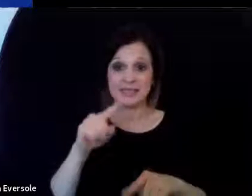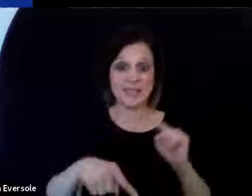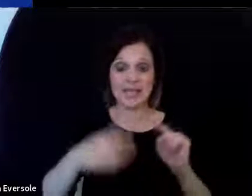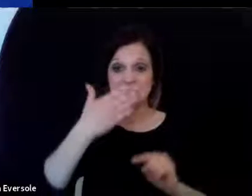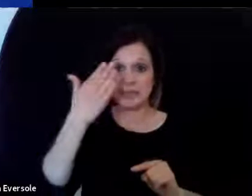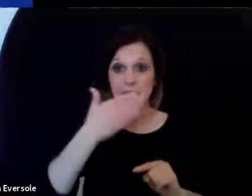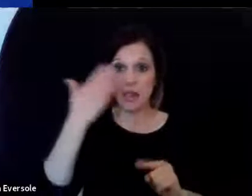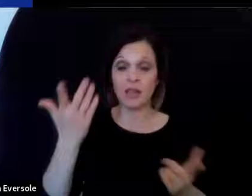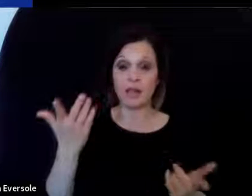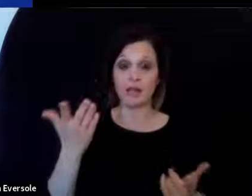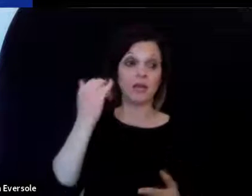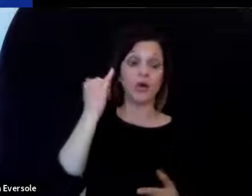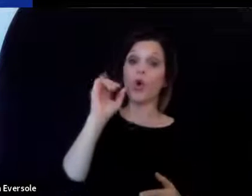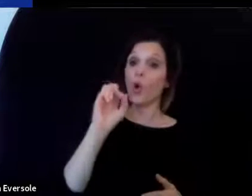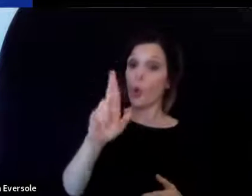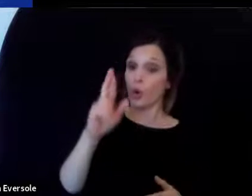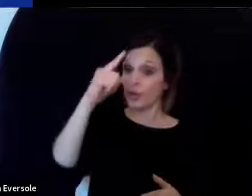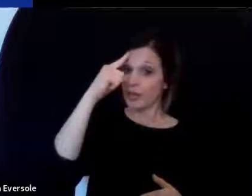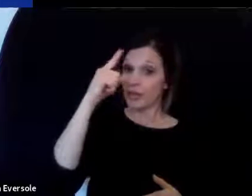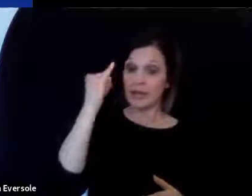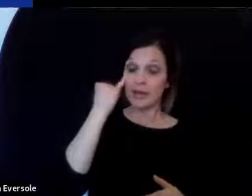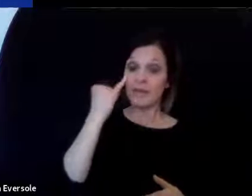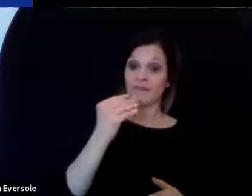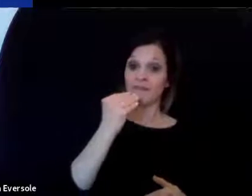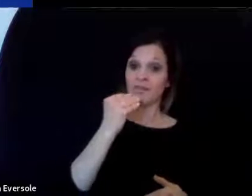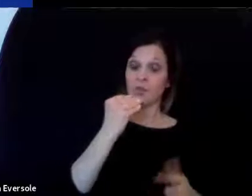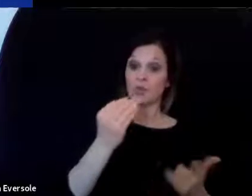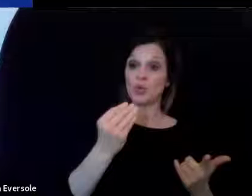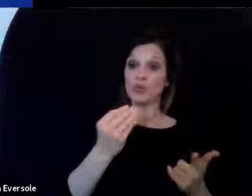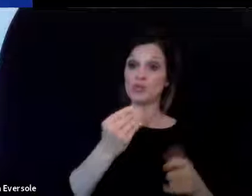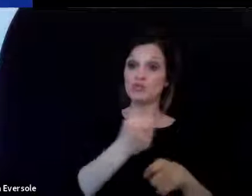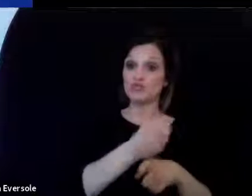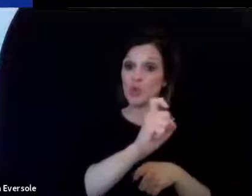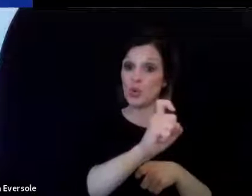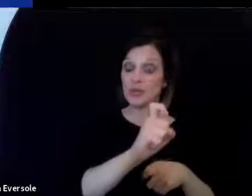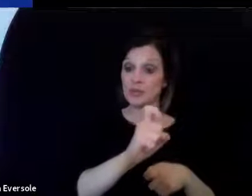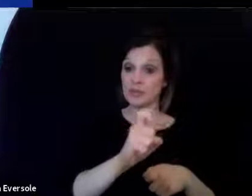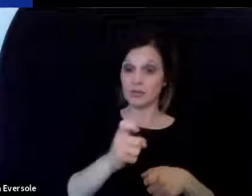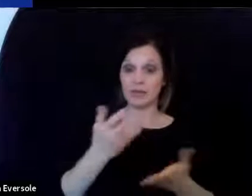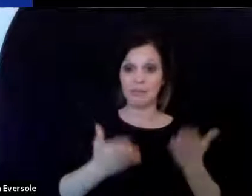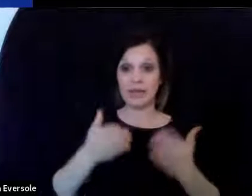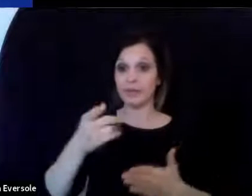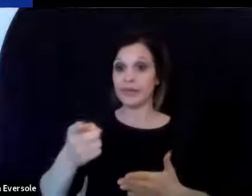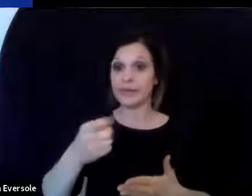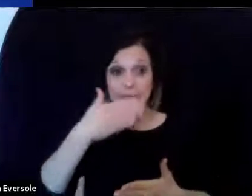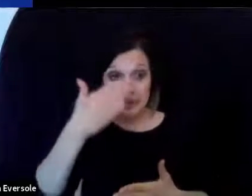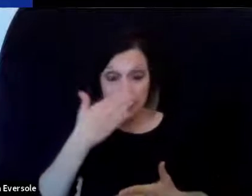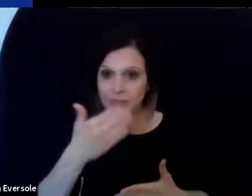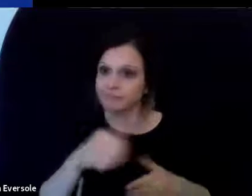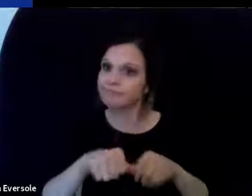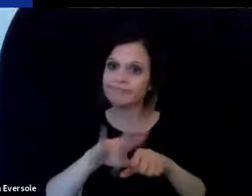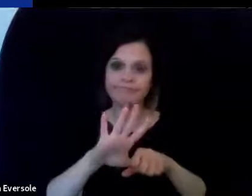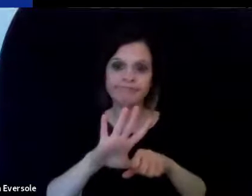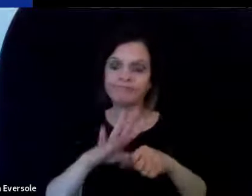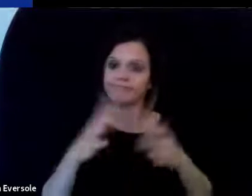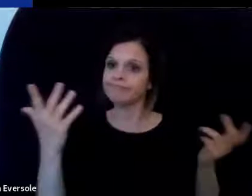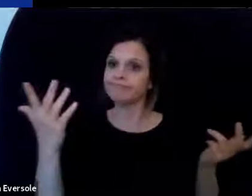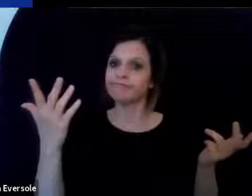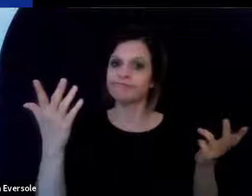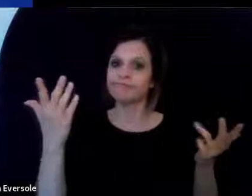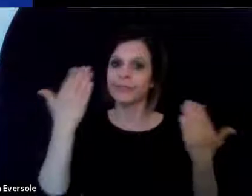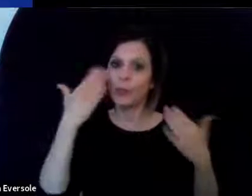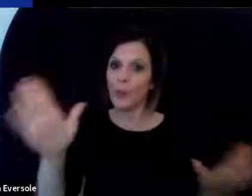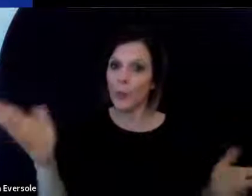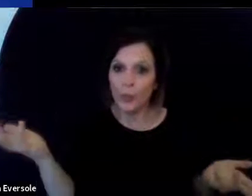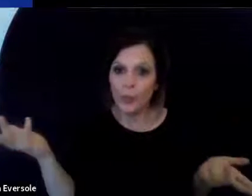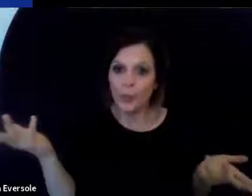able to smell that it's expired. But taste is usually and possibly normal